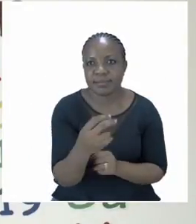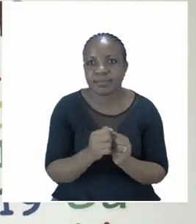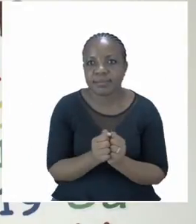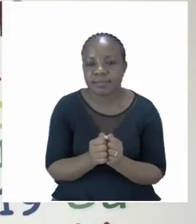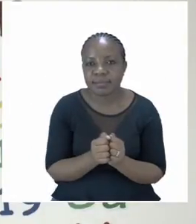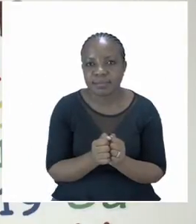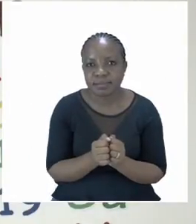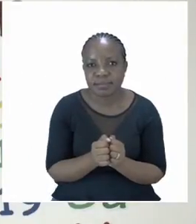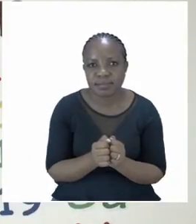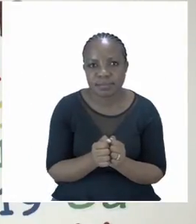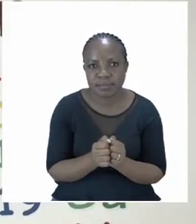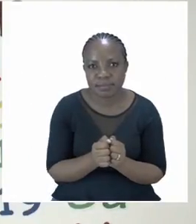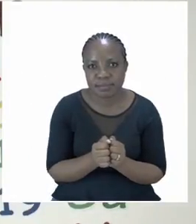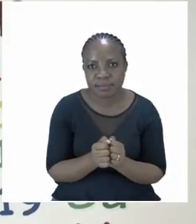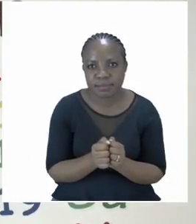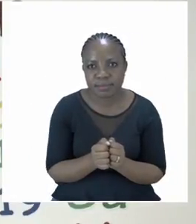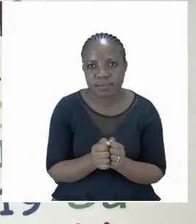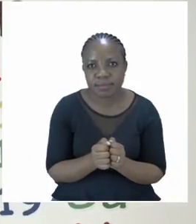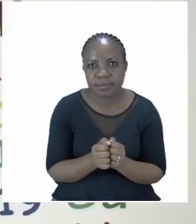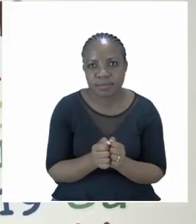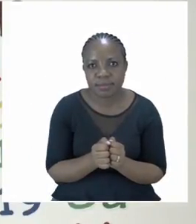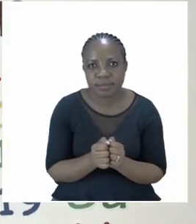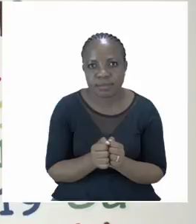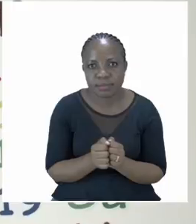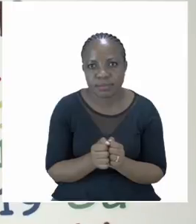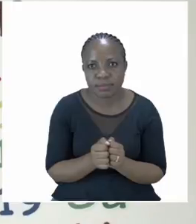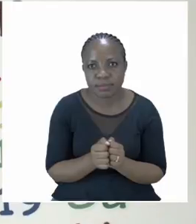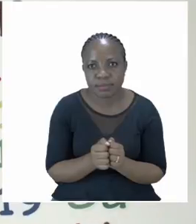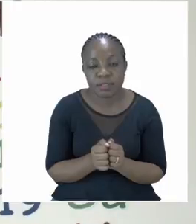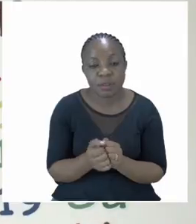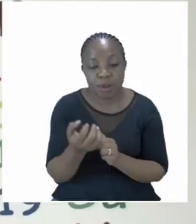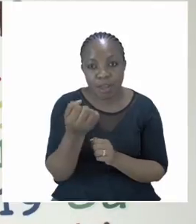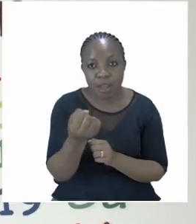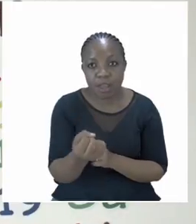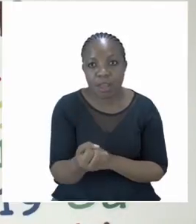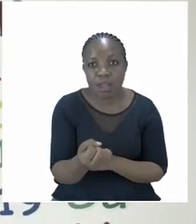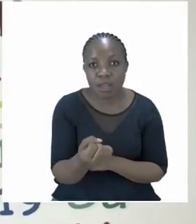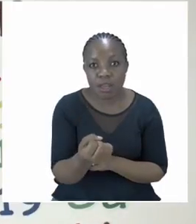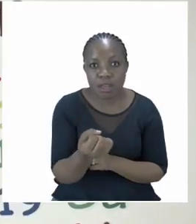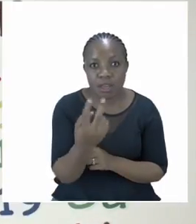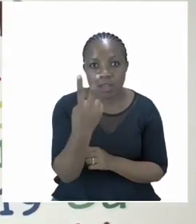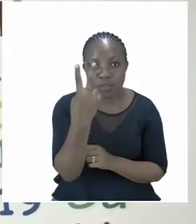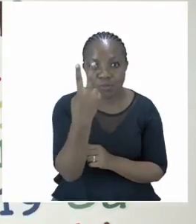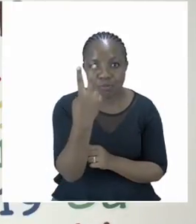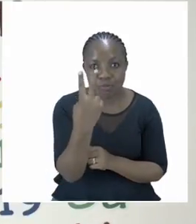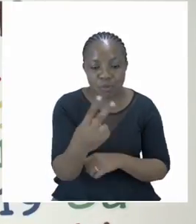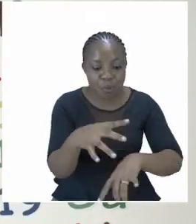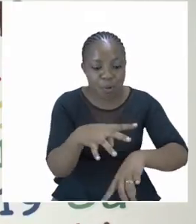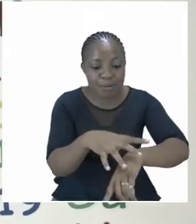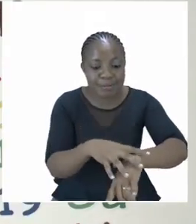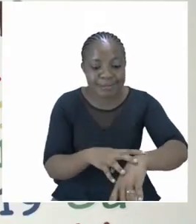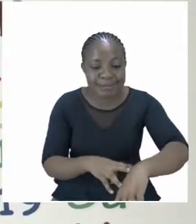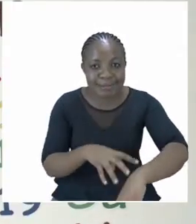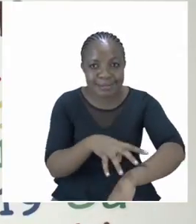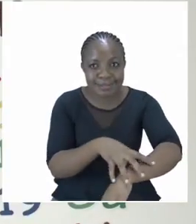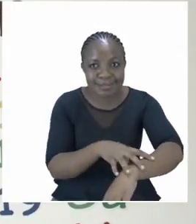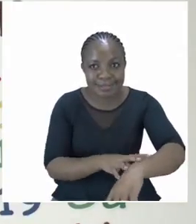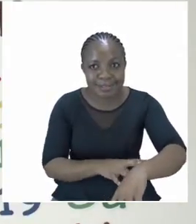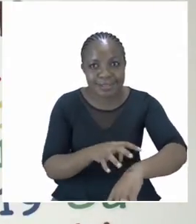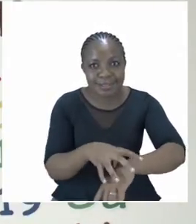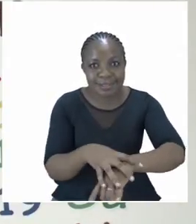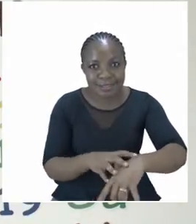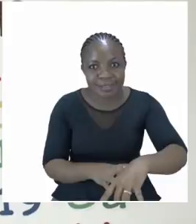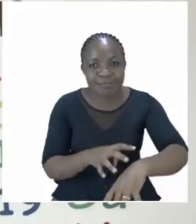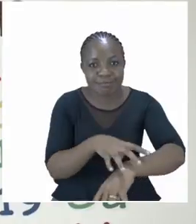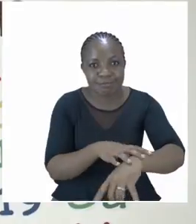And then maybe those two lions are chasing two zebras. So everybody, let